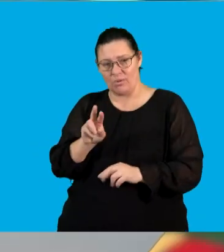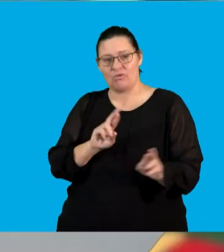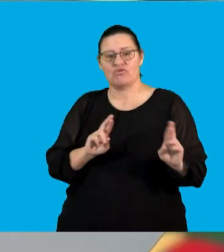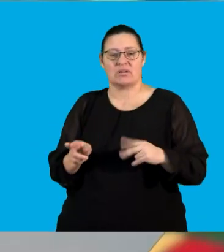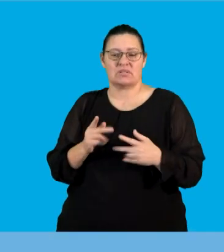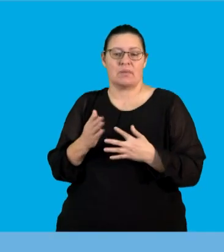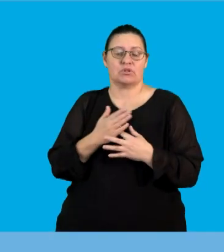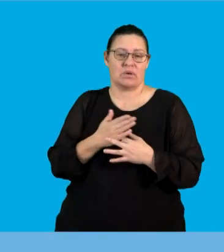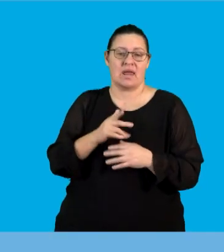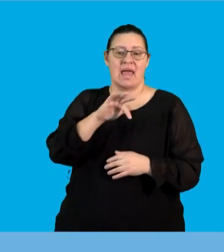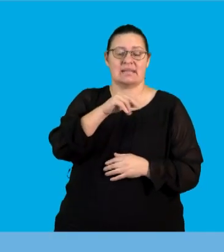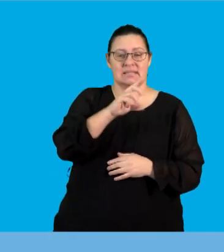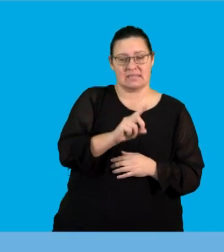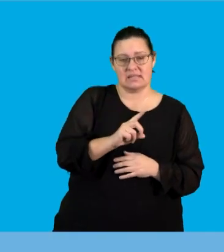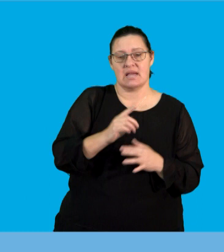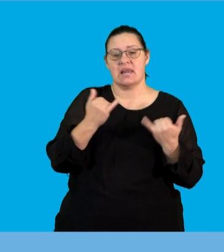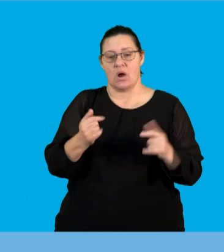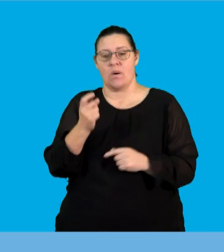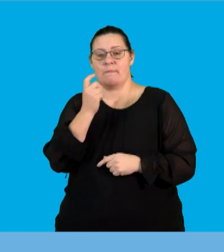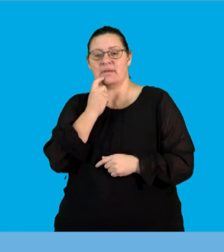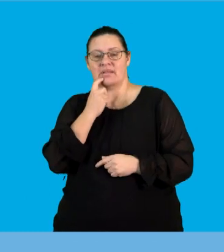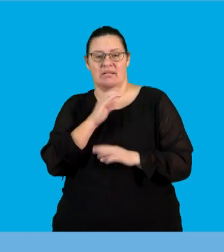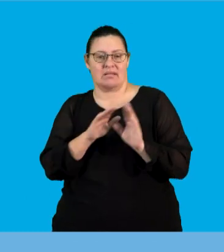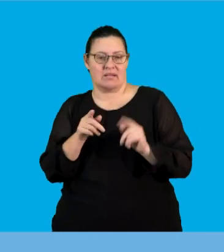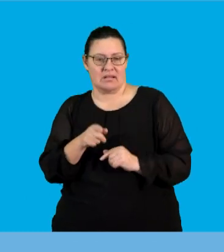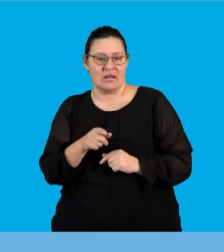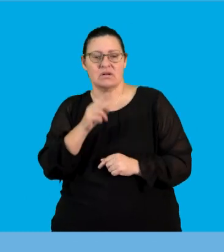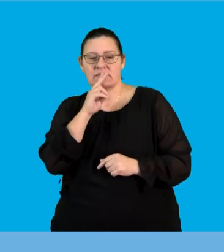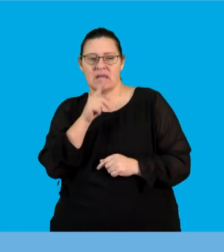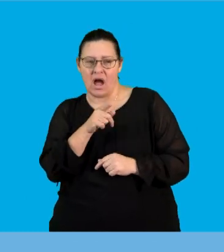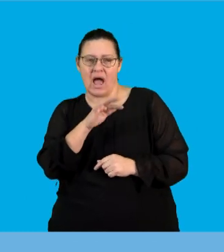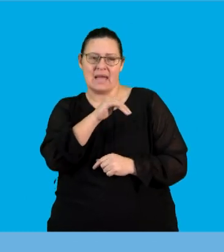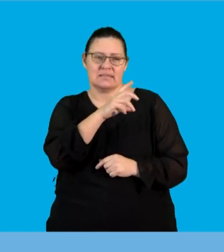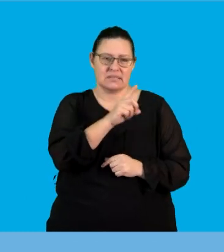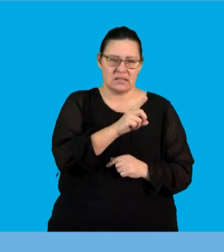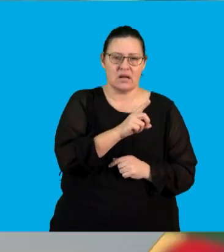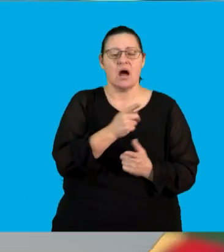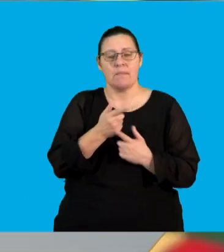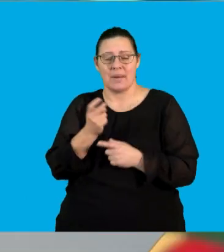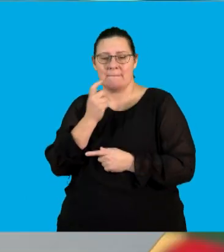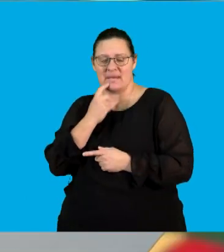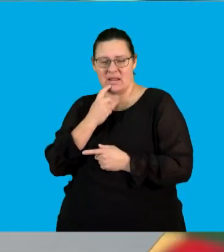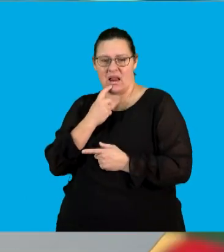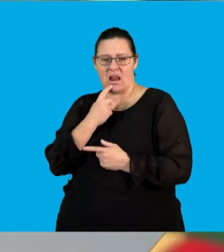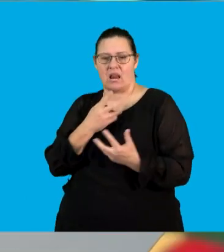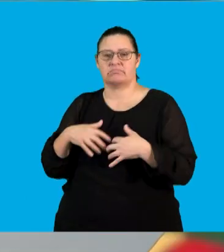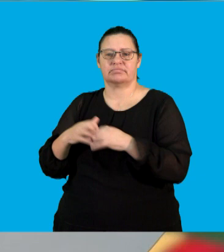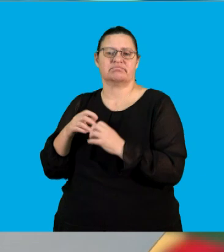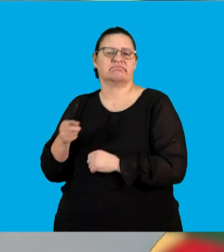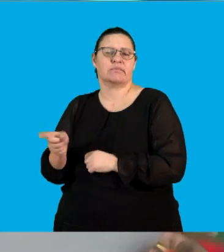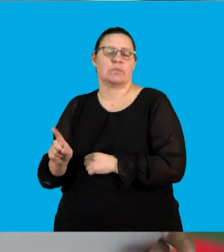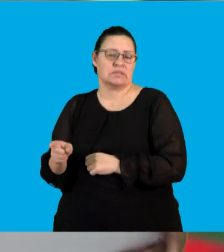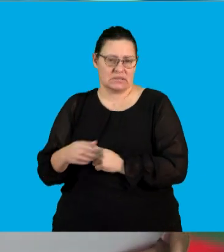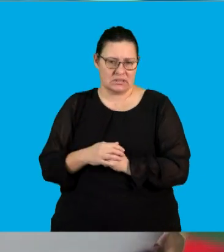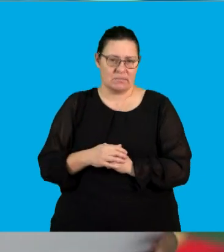looked at the reactions between an acid and now a metal, that what is the product when an acid reacts with just a metal. We learned